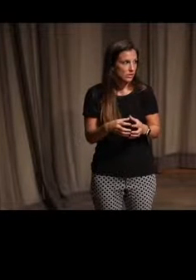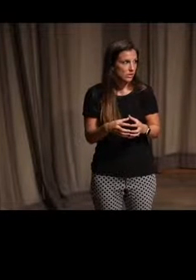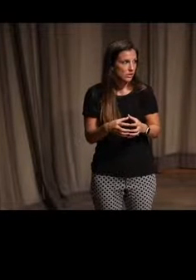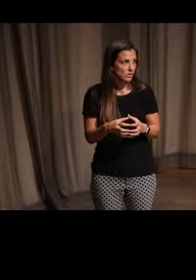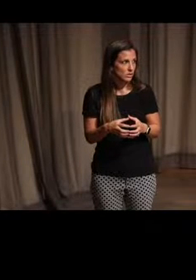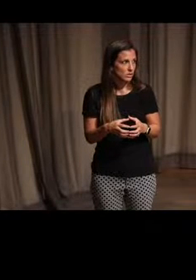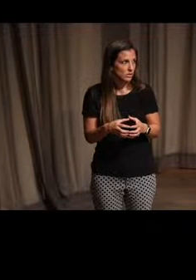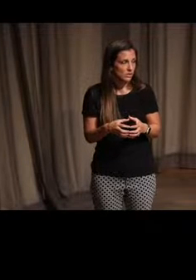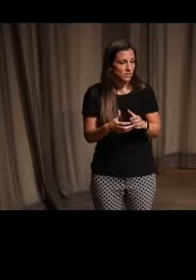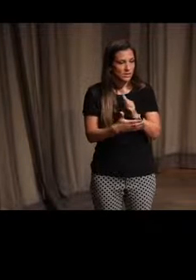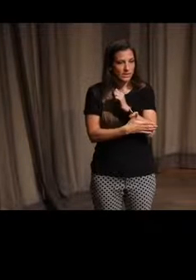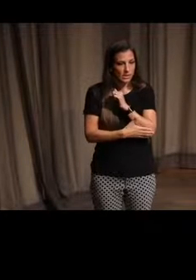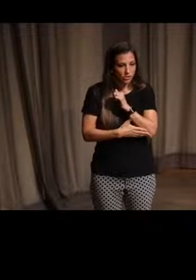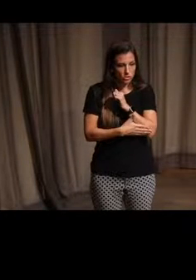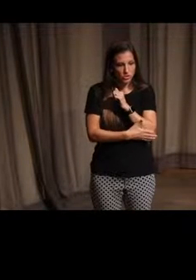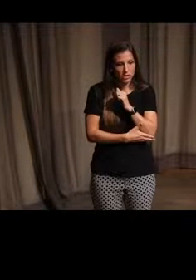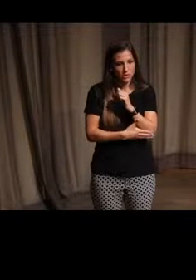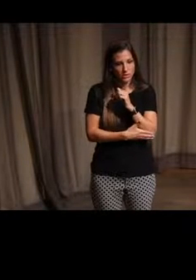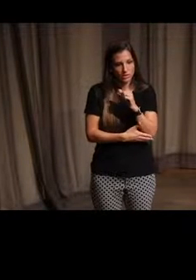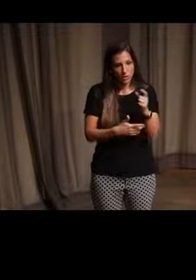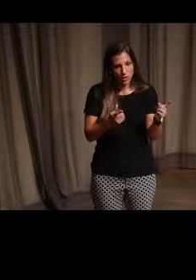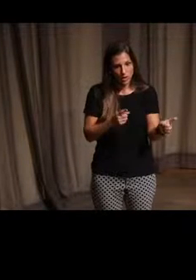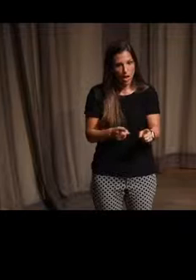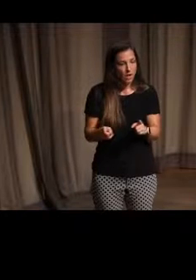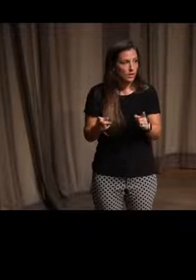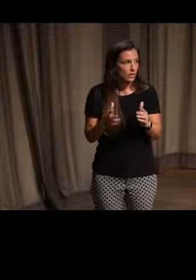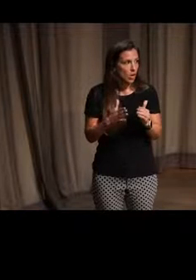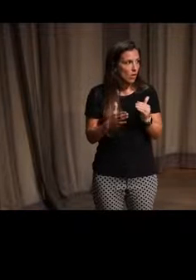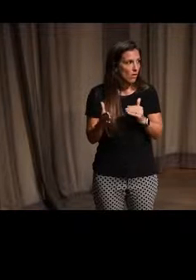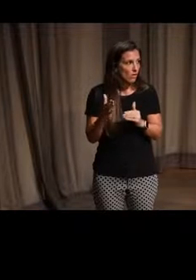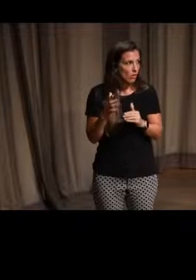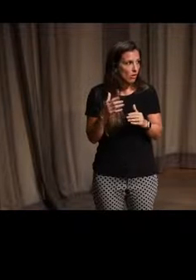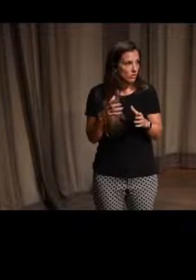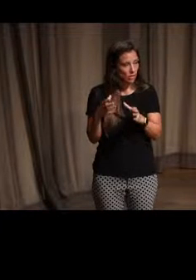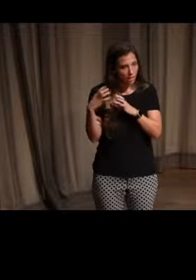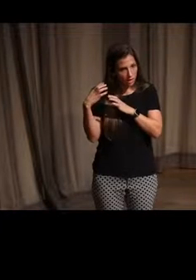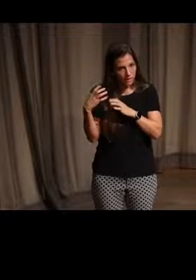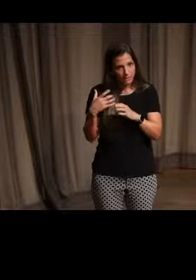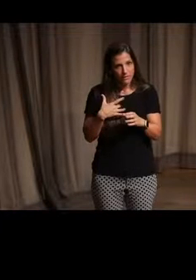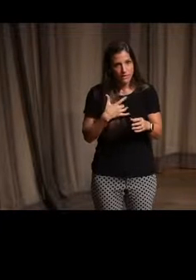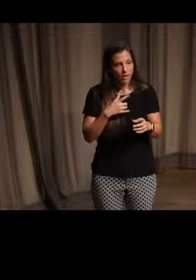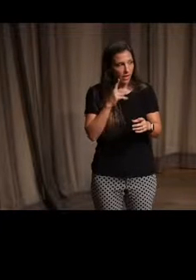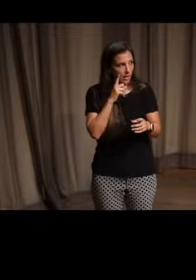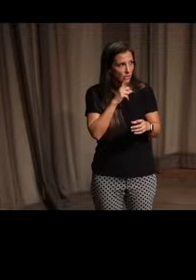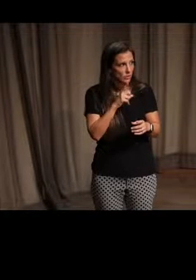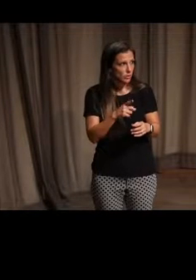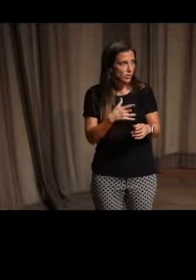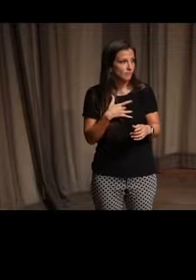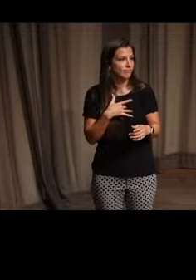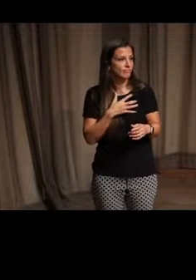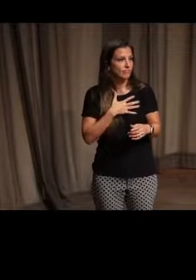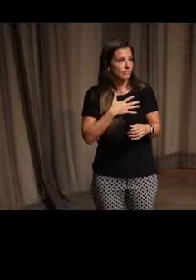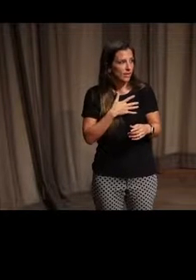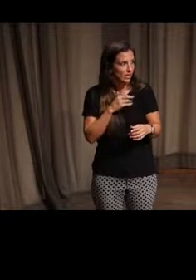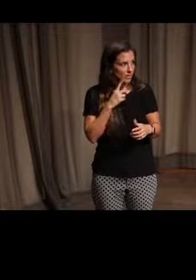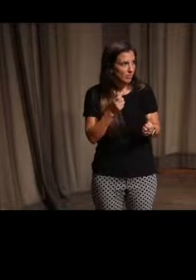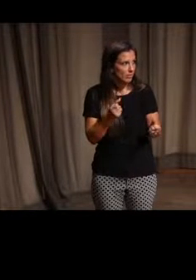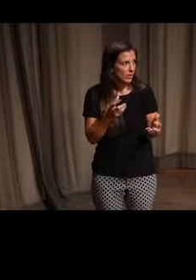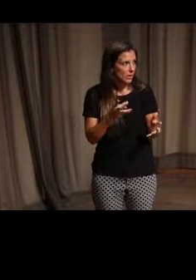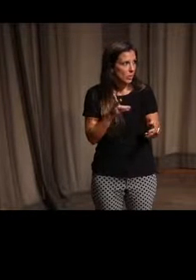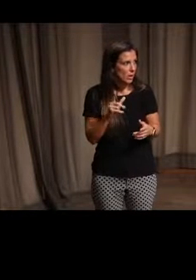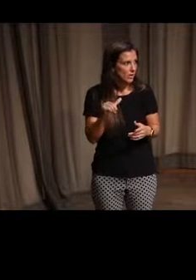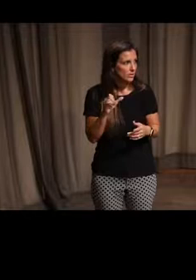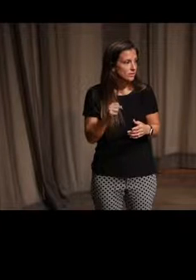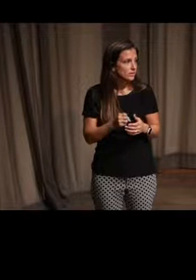this country and beyond, like, on their shoulders. So I thought that was very telling, you know, in many ways.